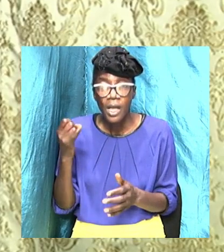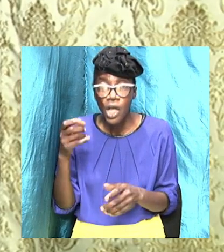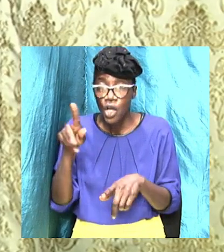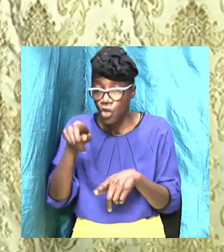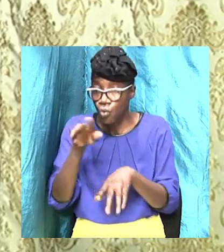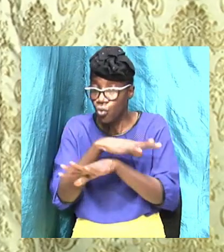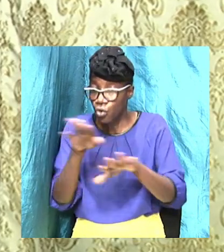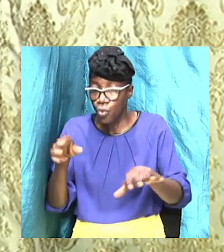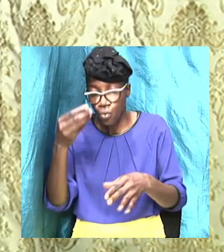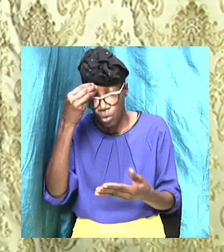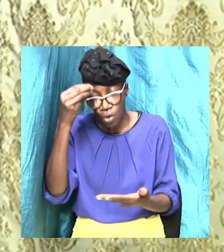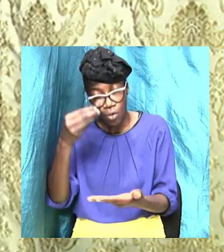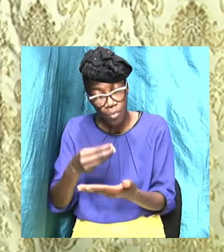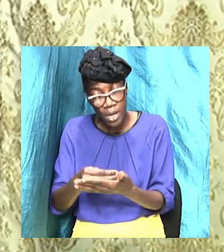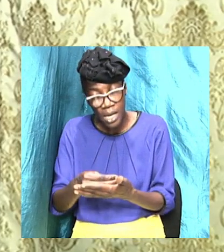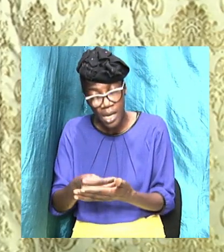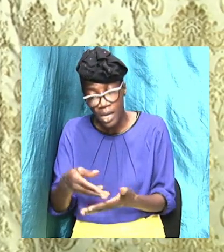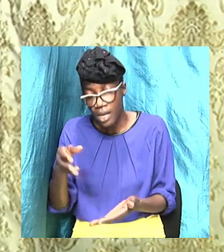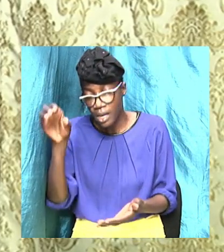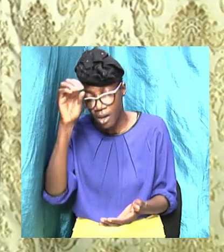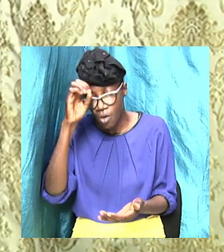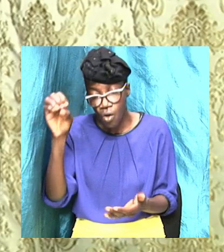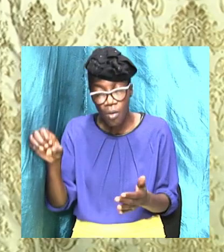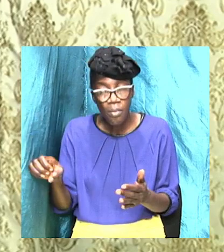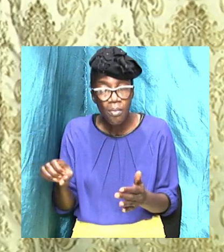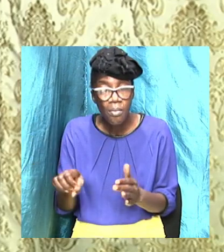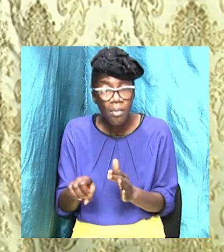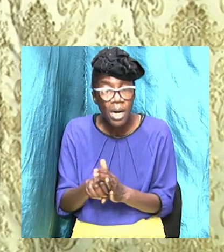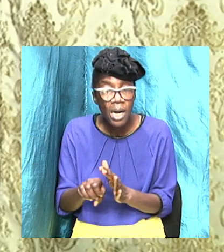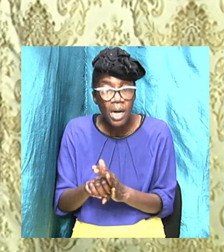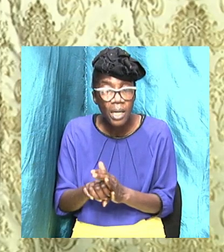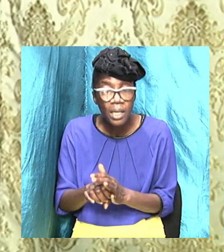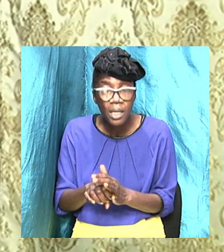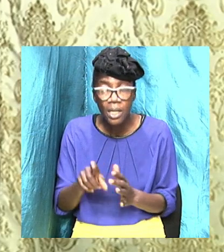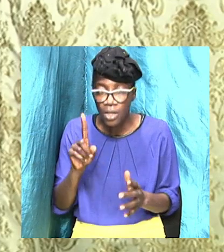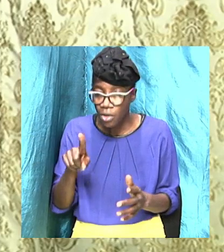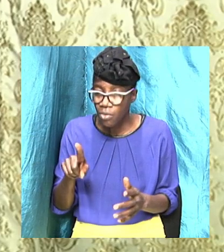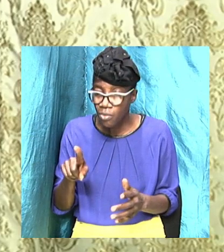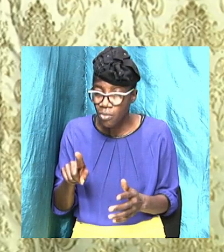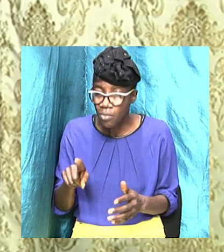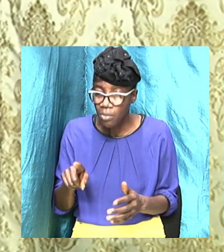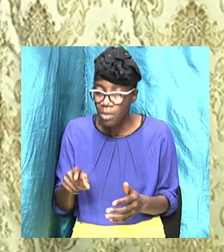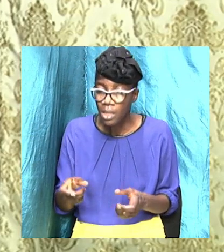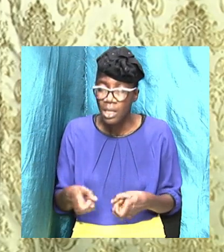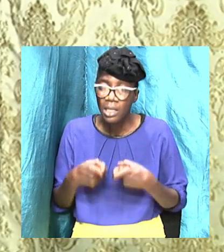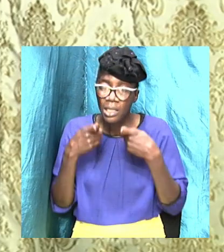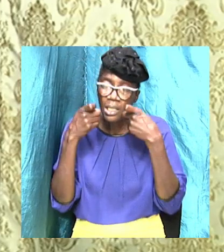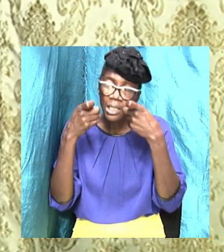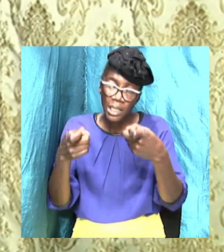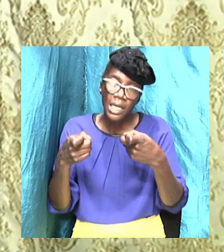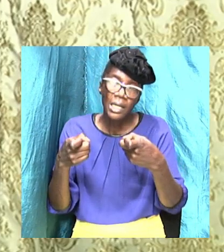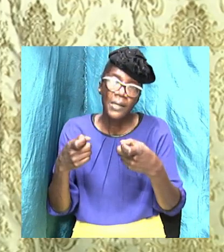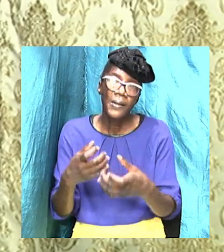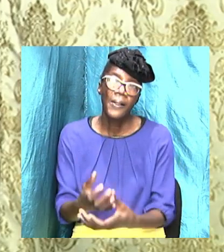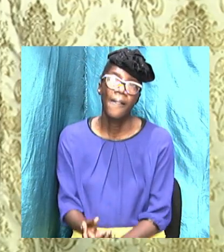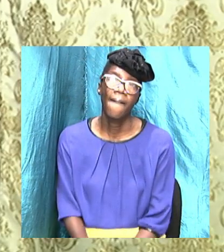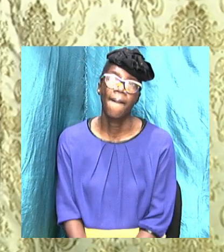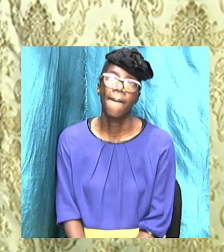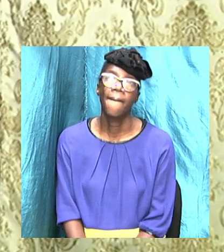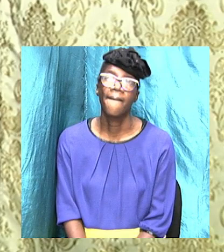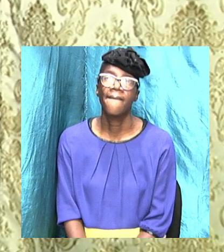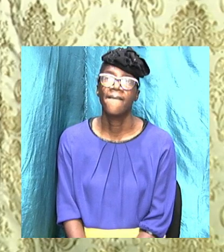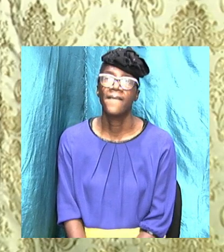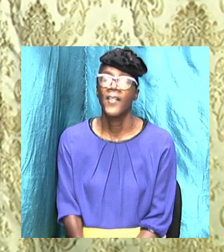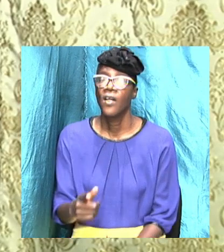obey the commandment, you transgress the law of God. You transgress